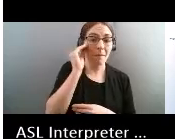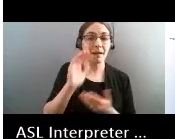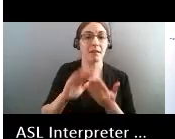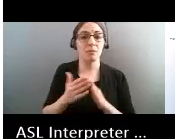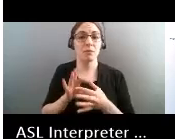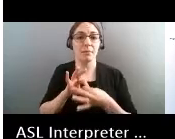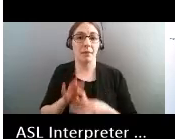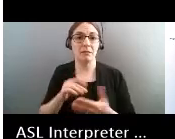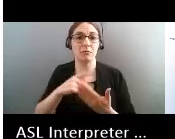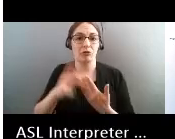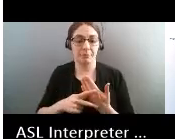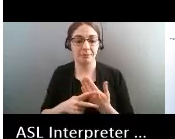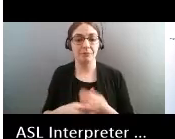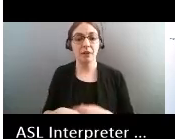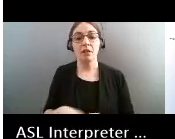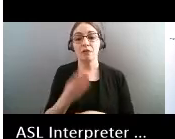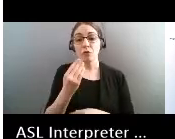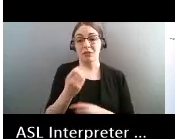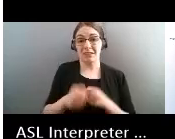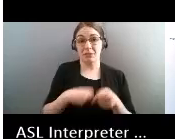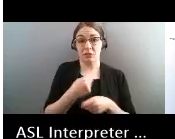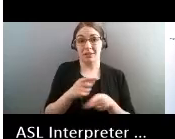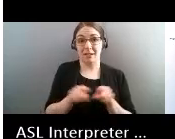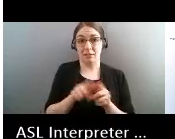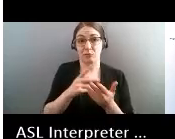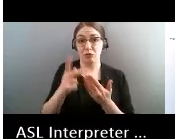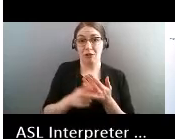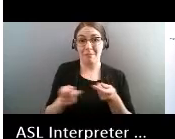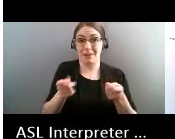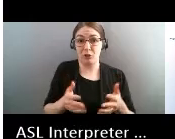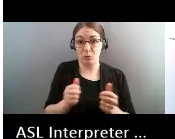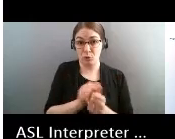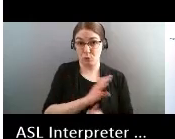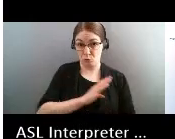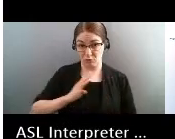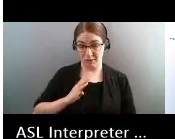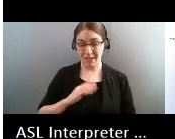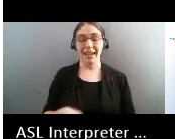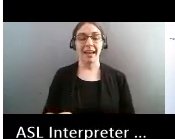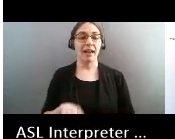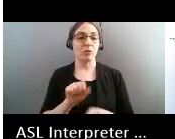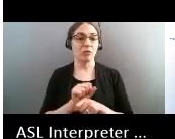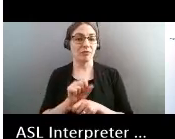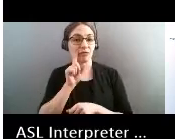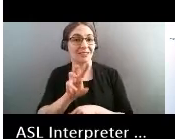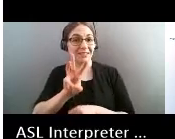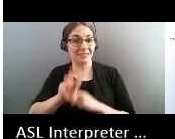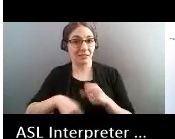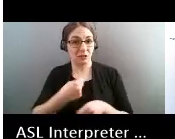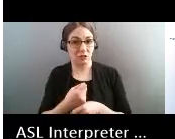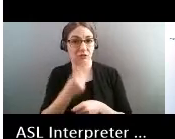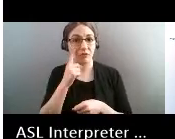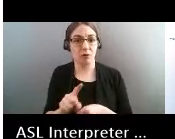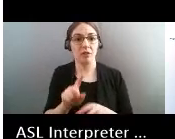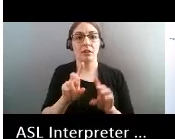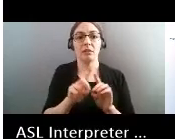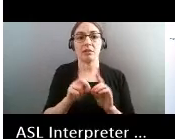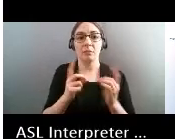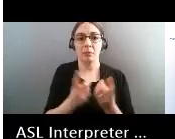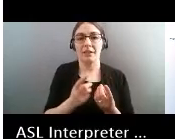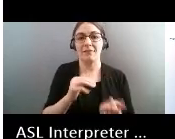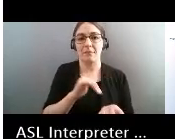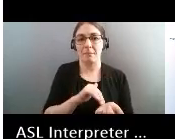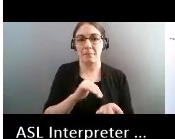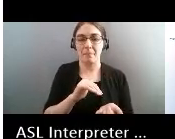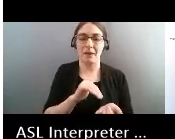years as a program manager with the board, and 6 years at the Department of Medical Assistance Services, focusing in waiver